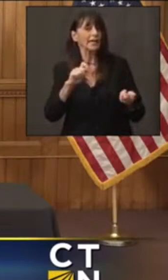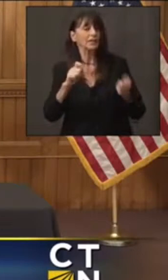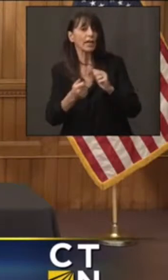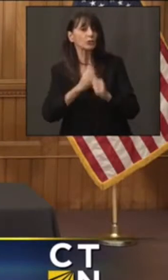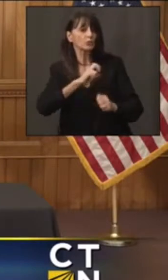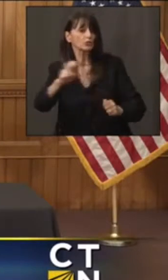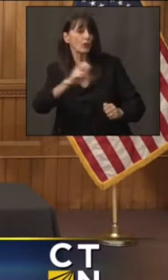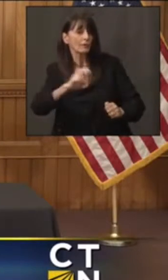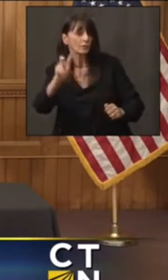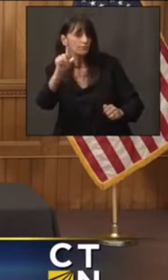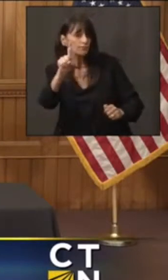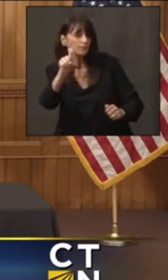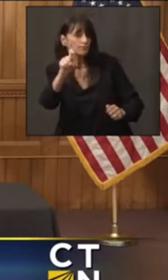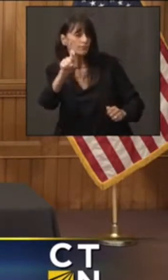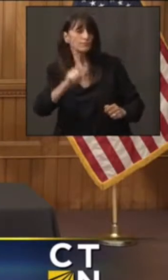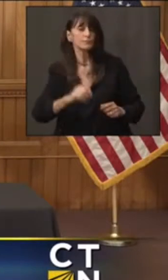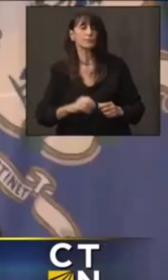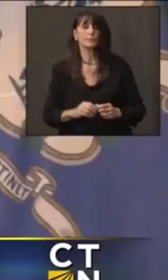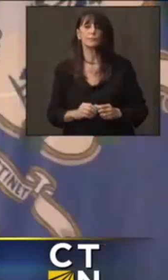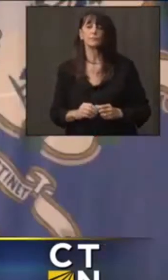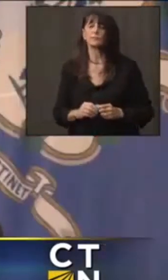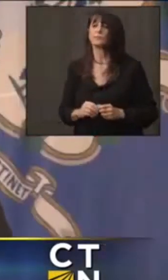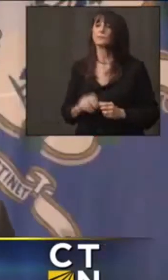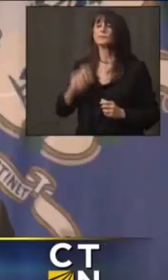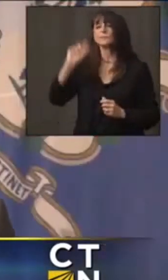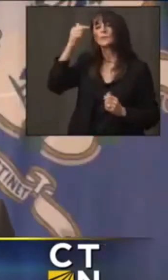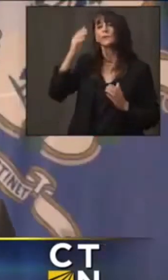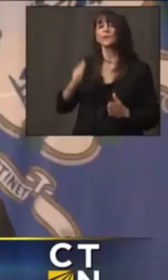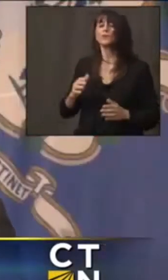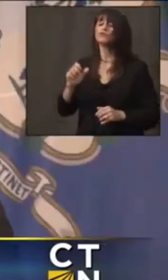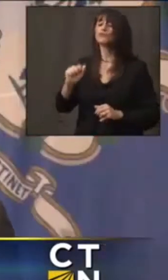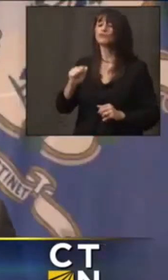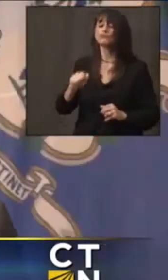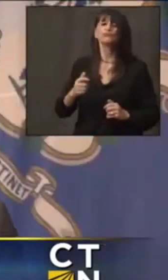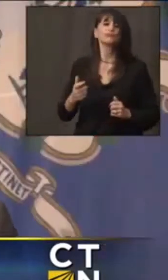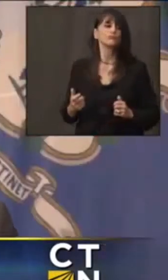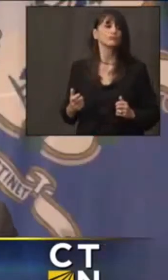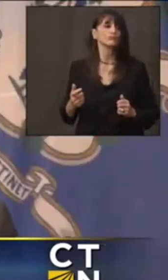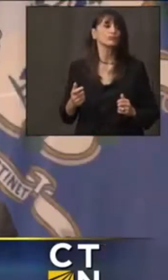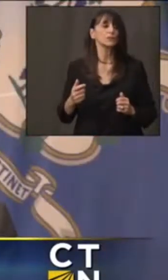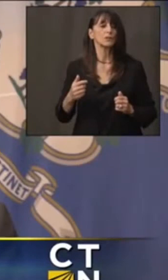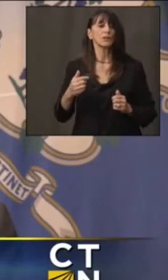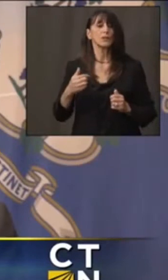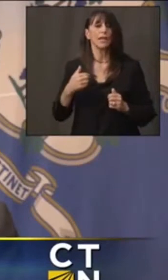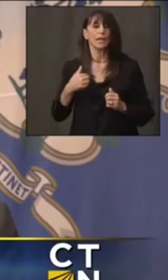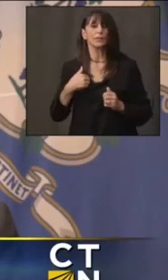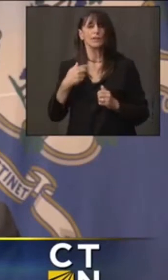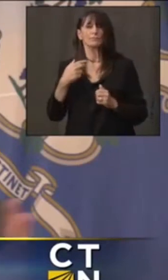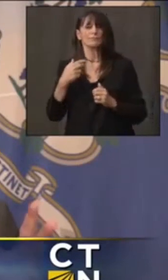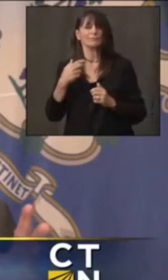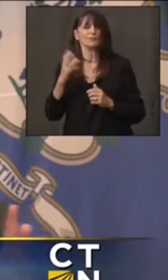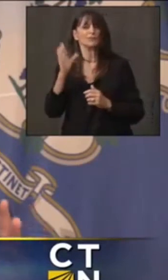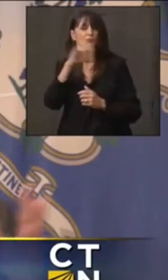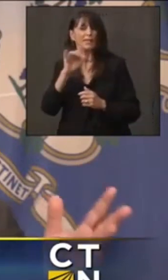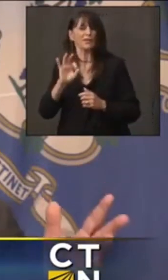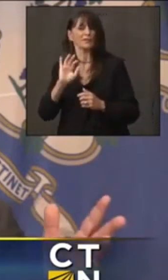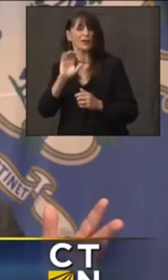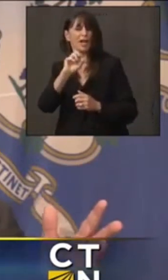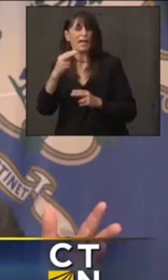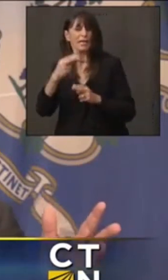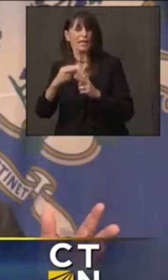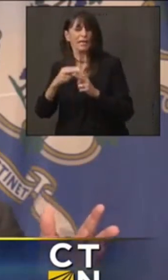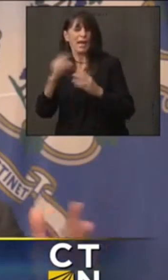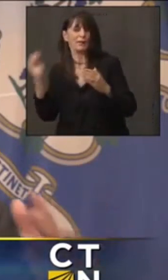considered? I think so. It'd be a little ironic if we were on our own quarantine list. It does make sense. Look, we're talking